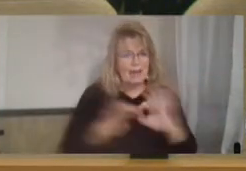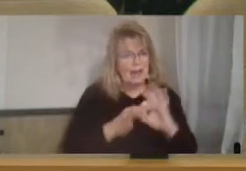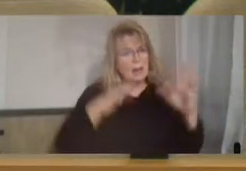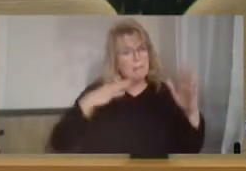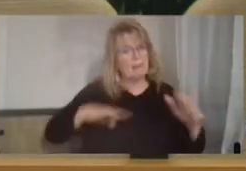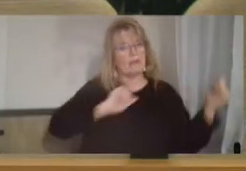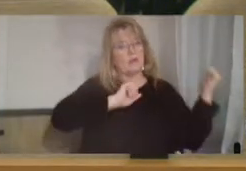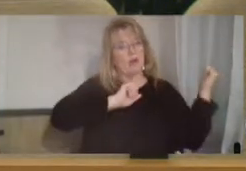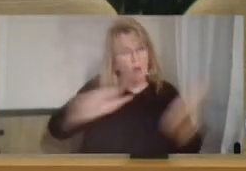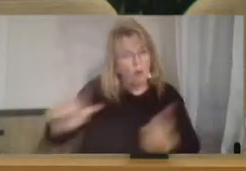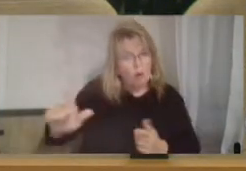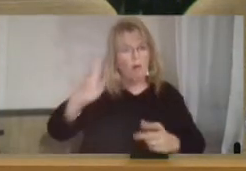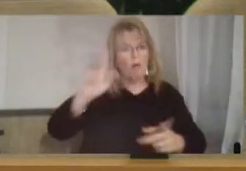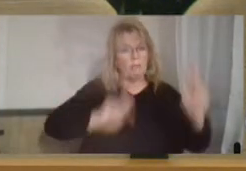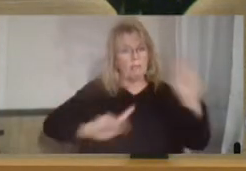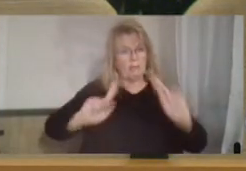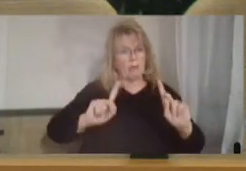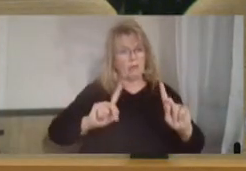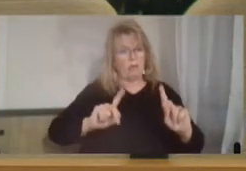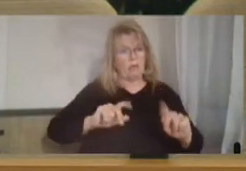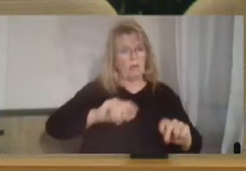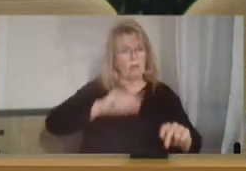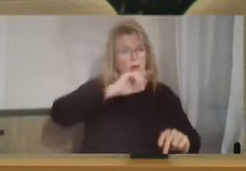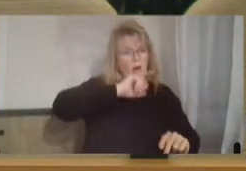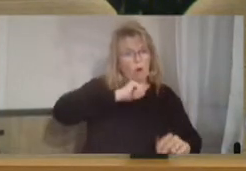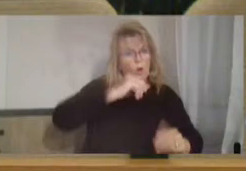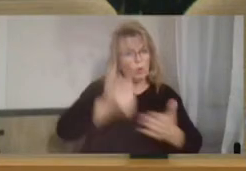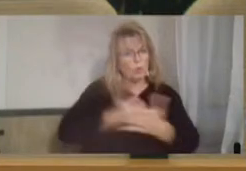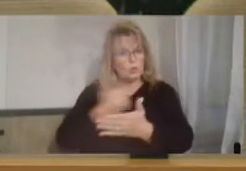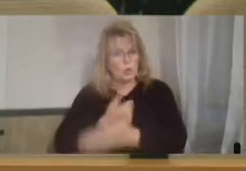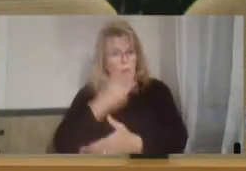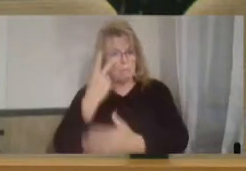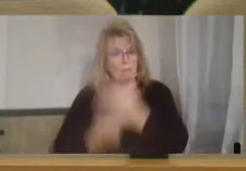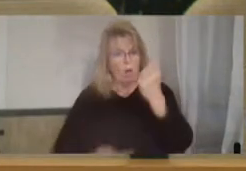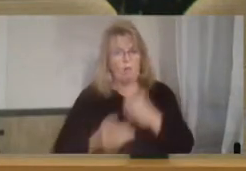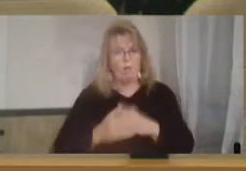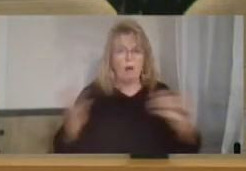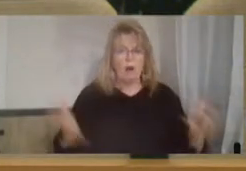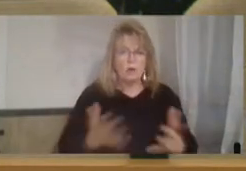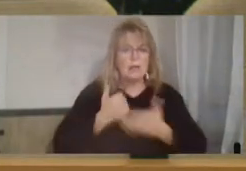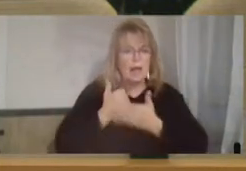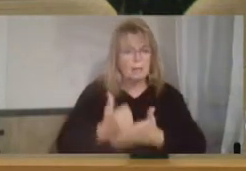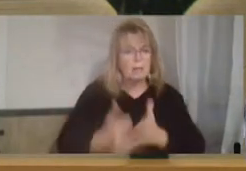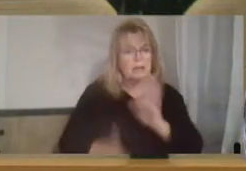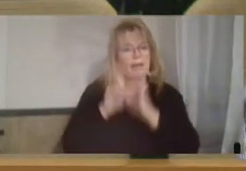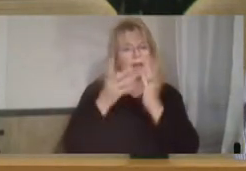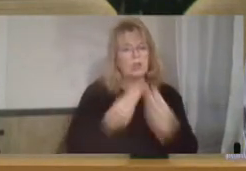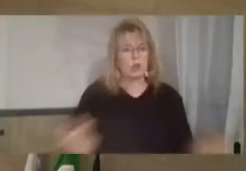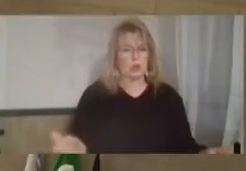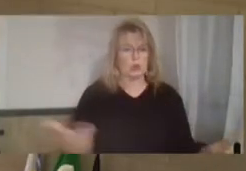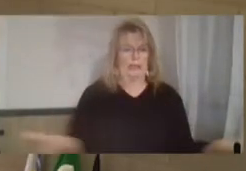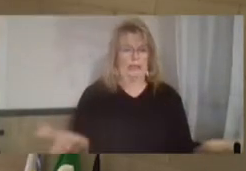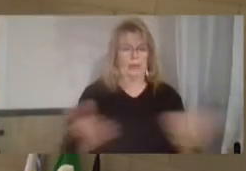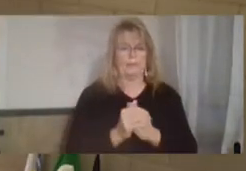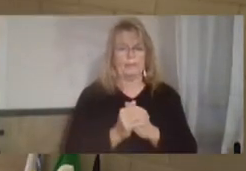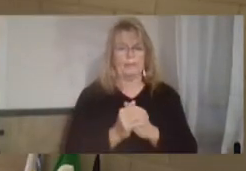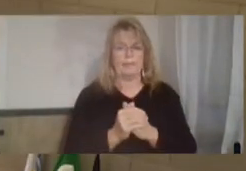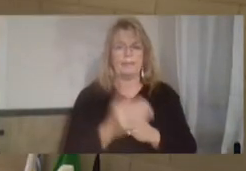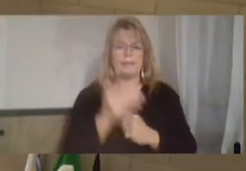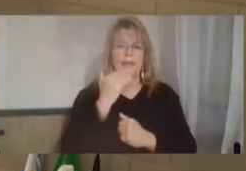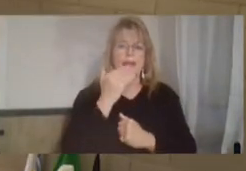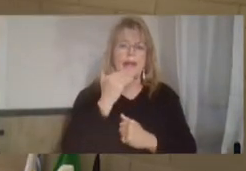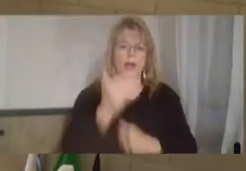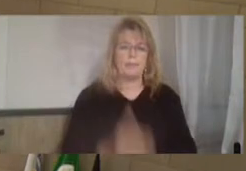residents, both old and new, and I urge you to help us find a solution here. Thank you. Thank you.